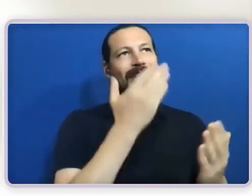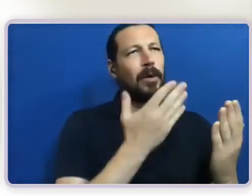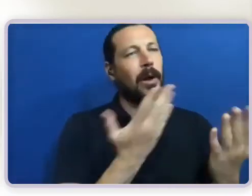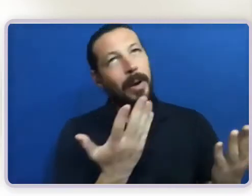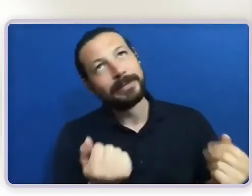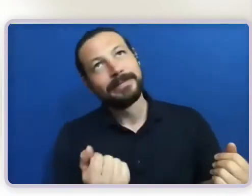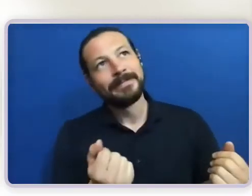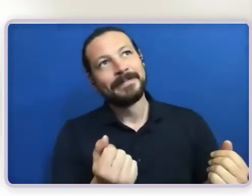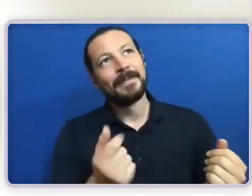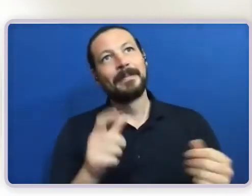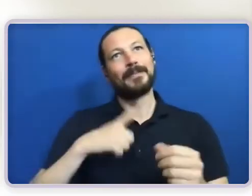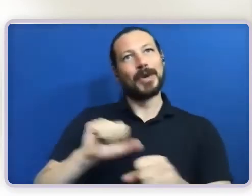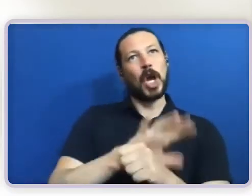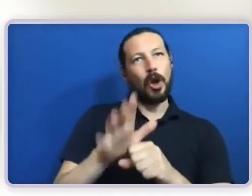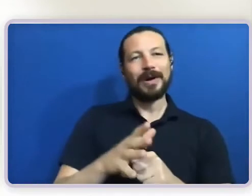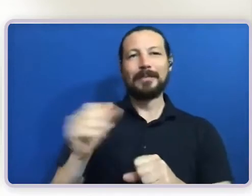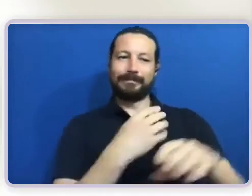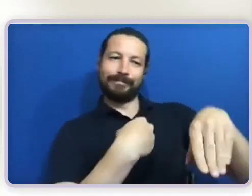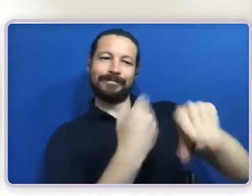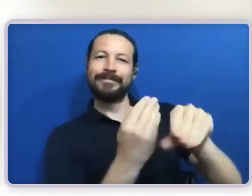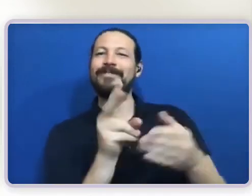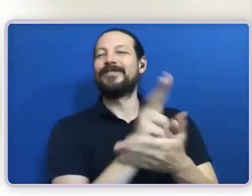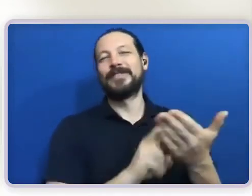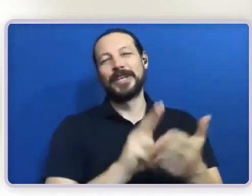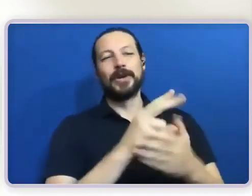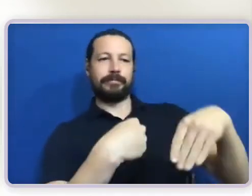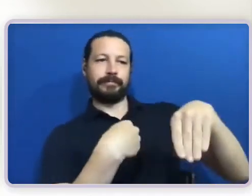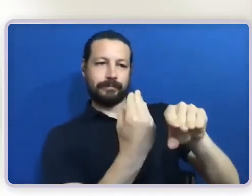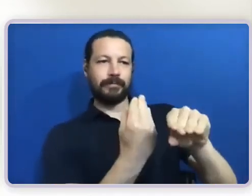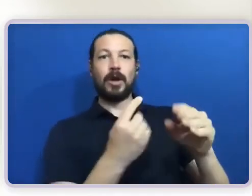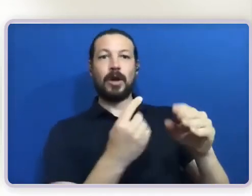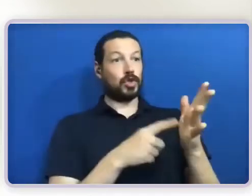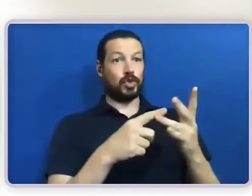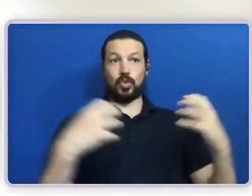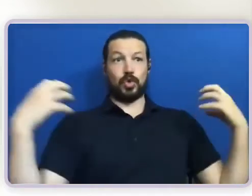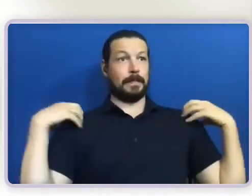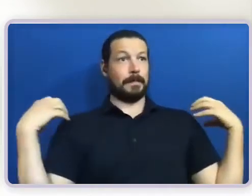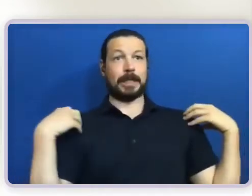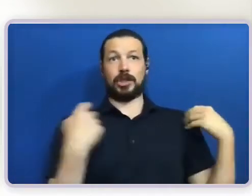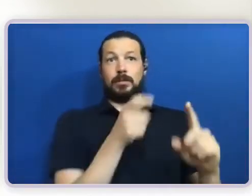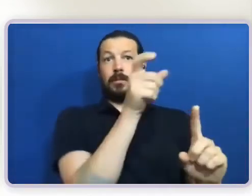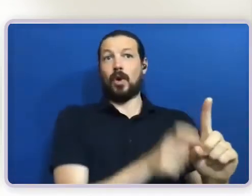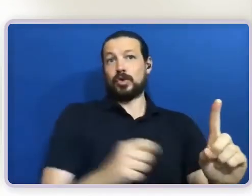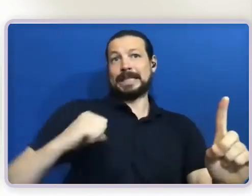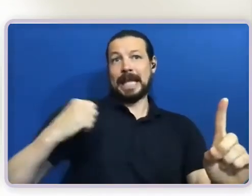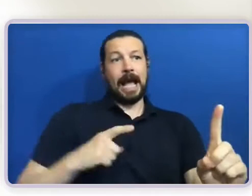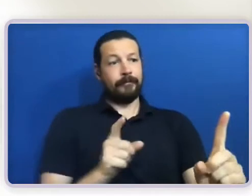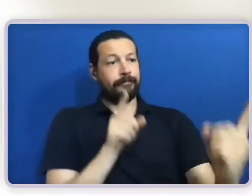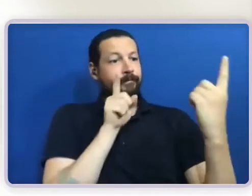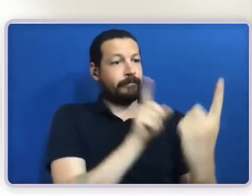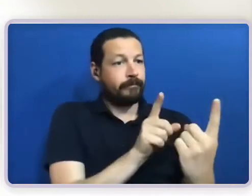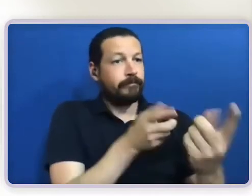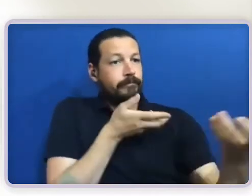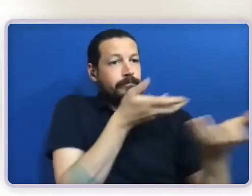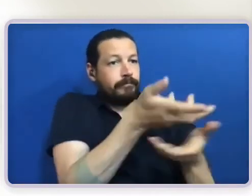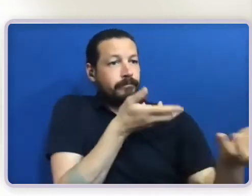It involves telling your story to a commissioner, so to one commissioner. And this